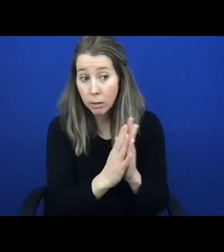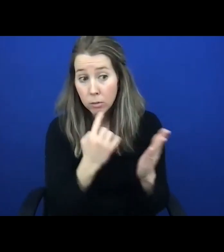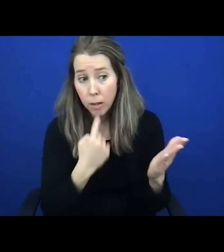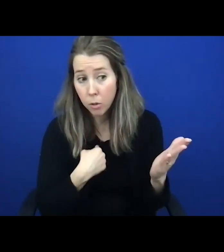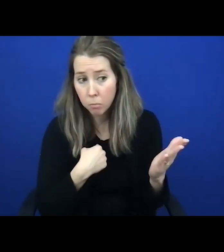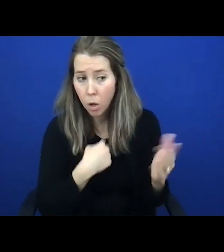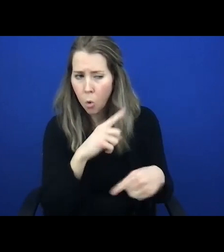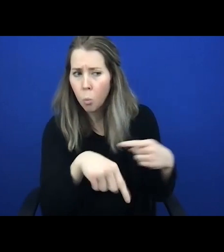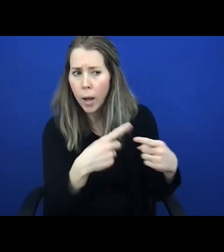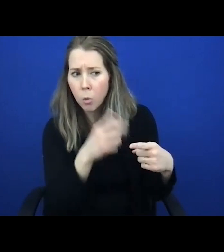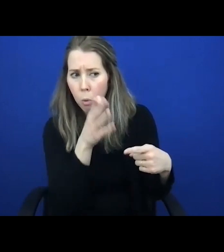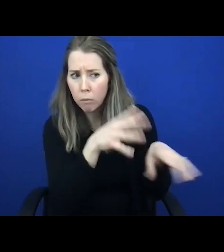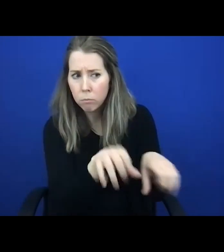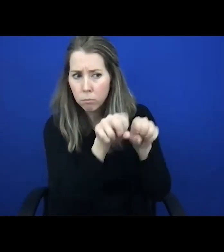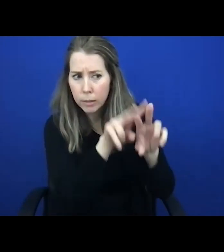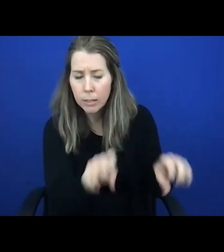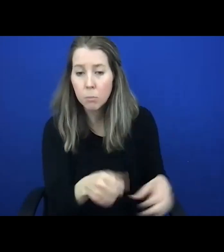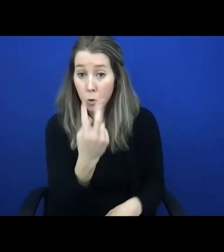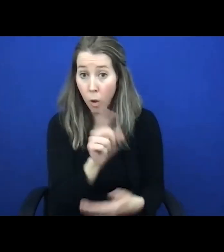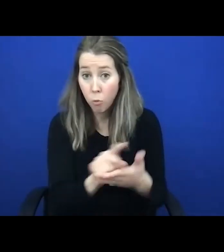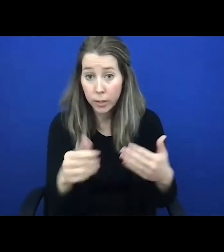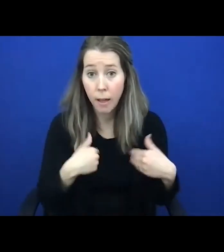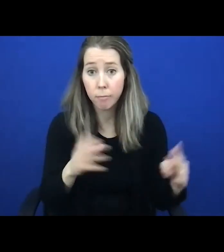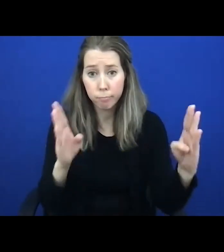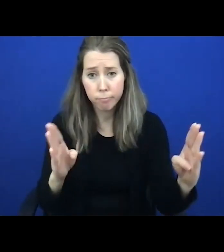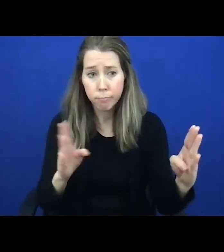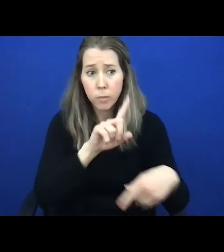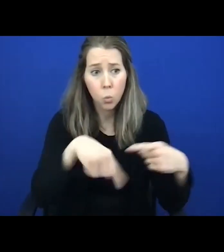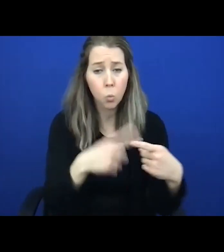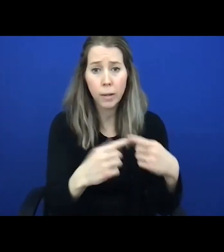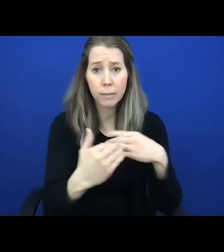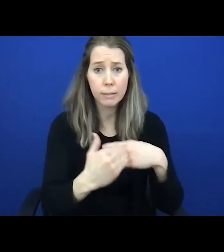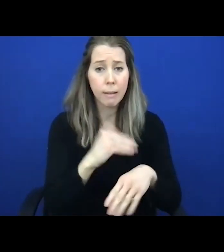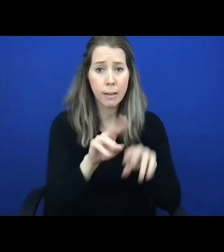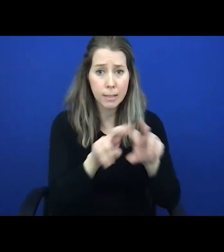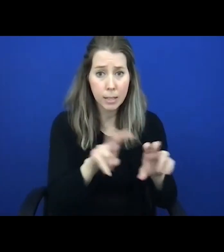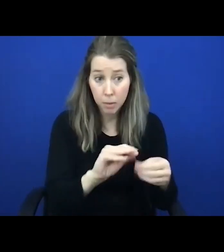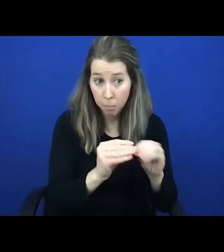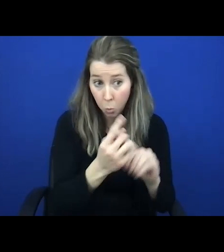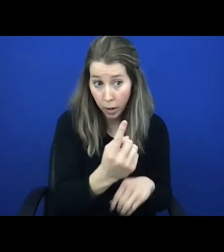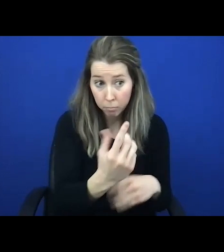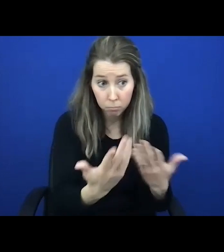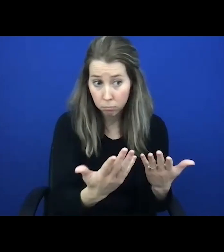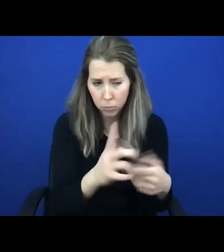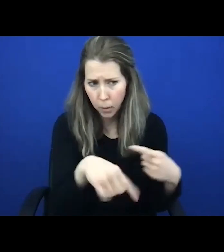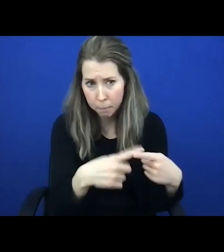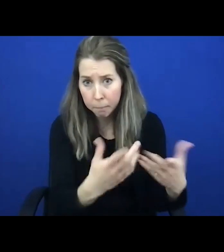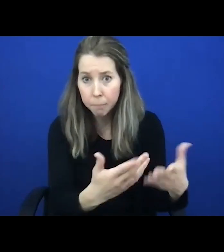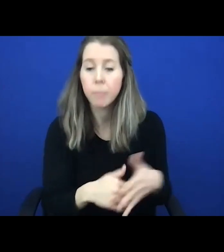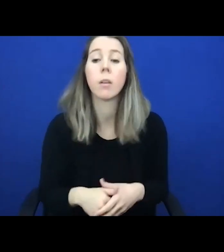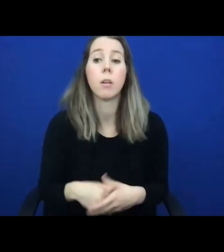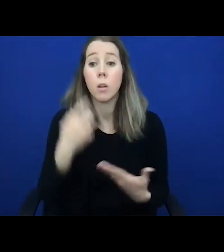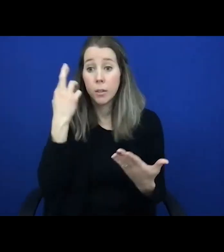them. When in this 12-week period will you be submitting assessment number 1? because